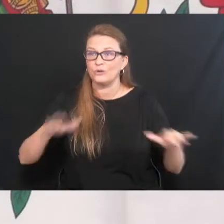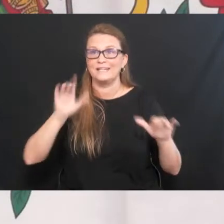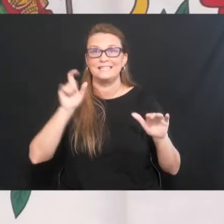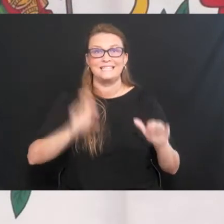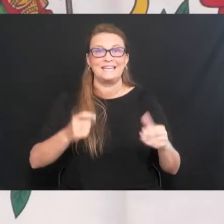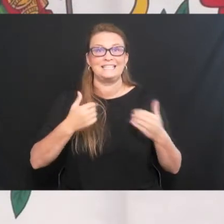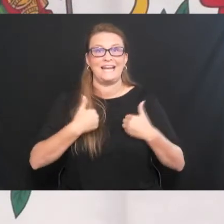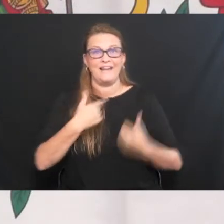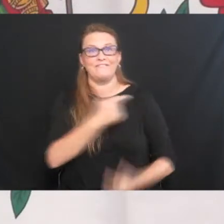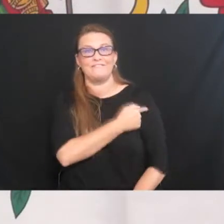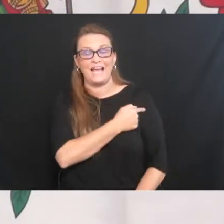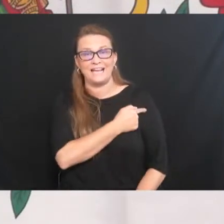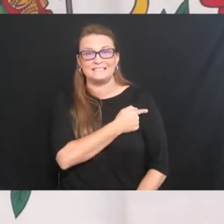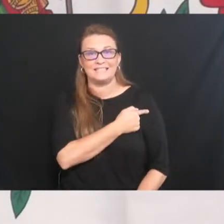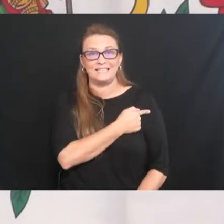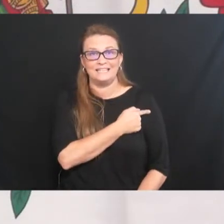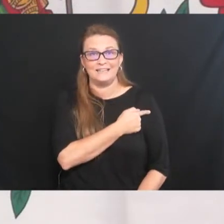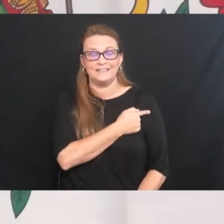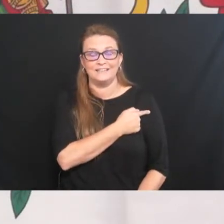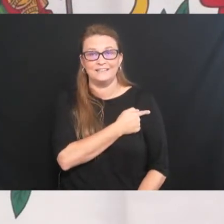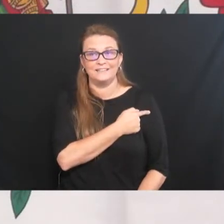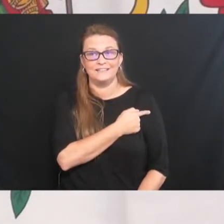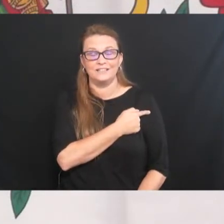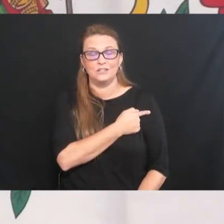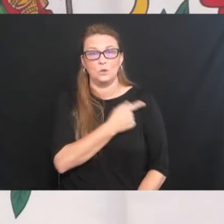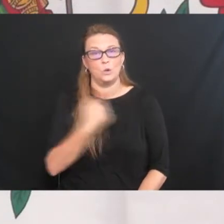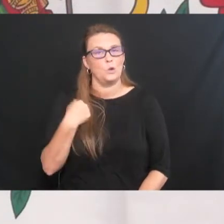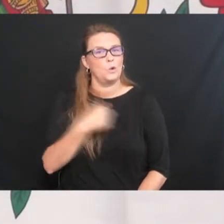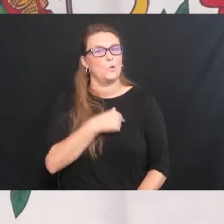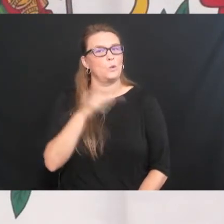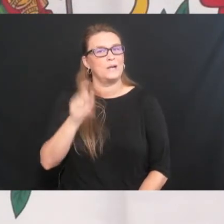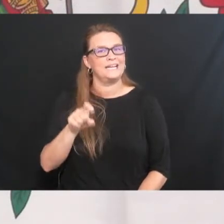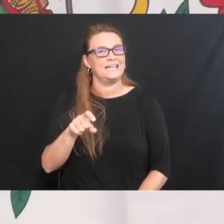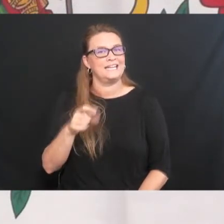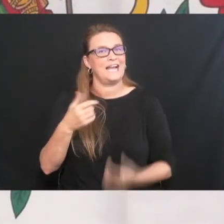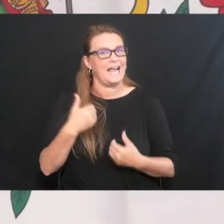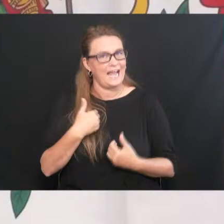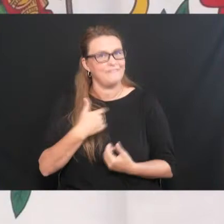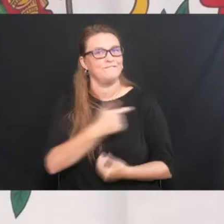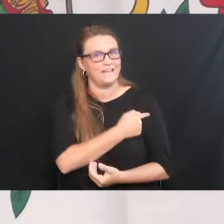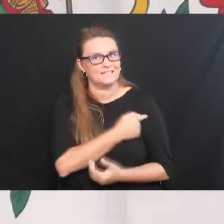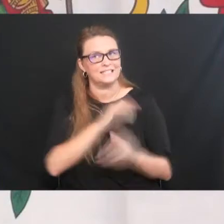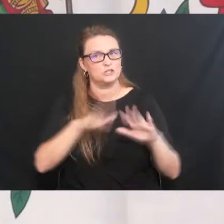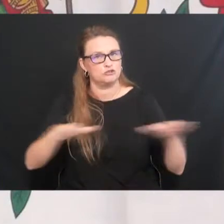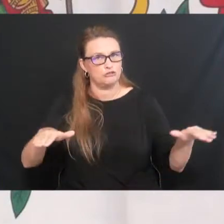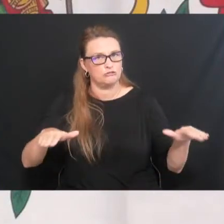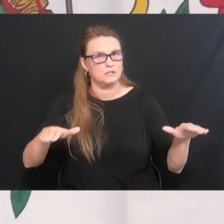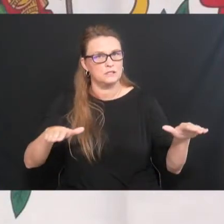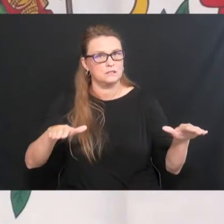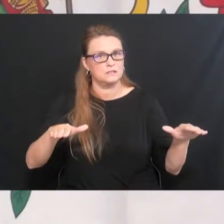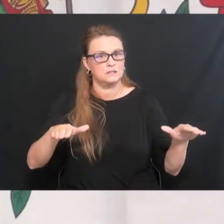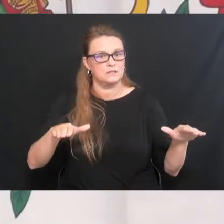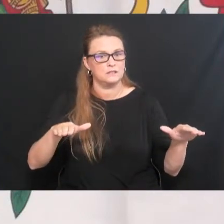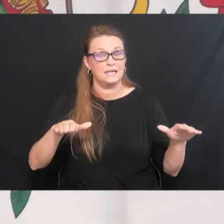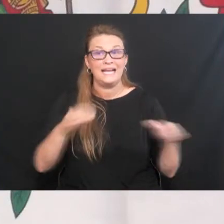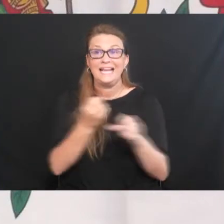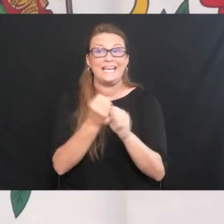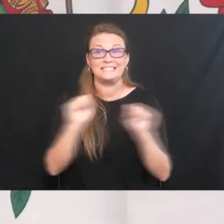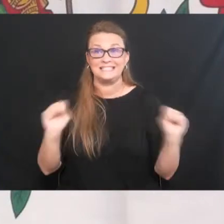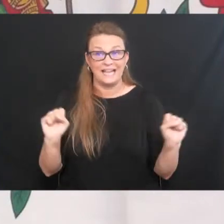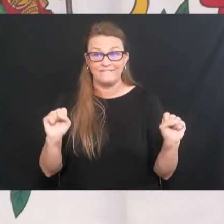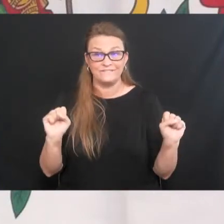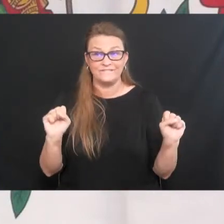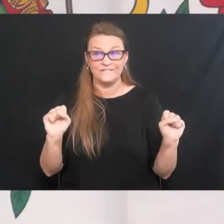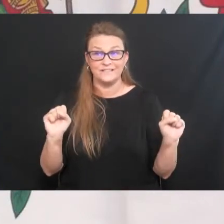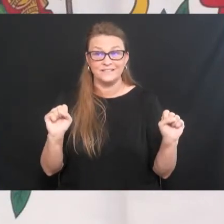to be vaccinated more than anything. We need to get those kids vaccinated. It's so safe. It's unbelievable.